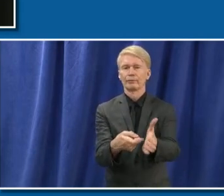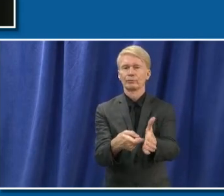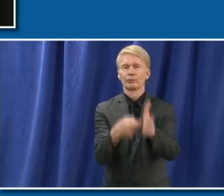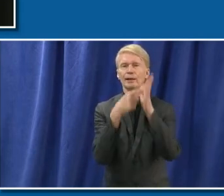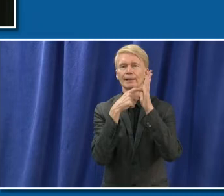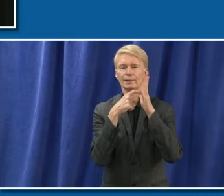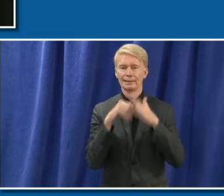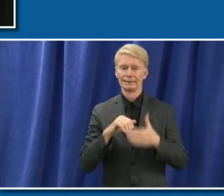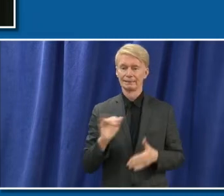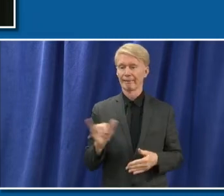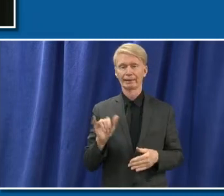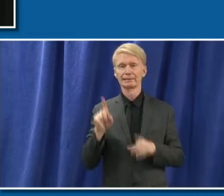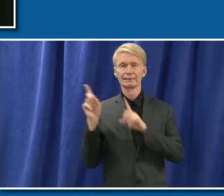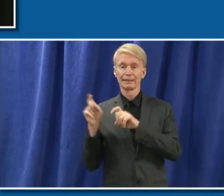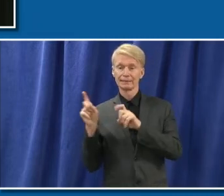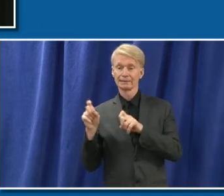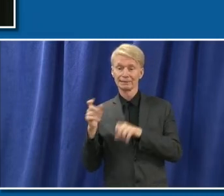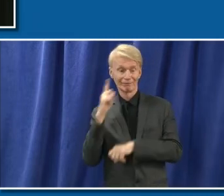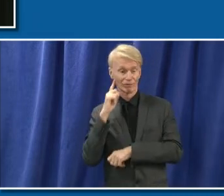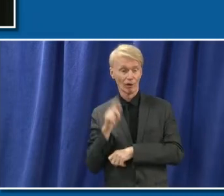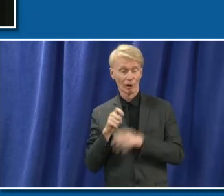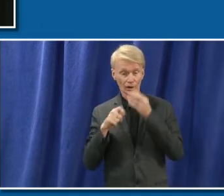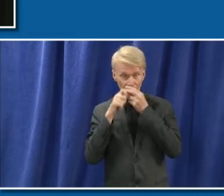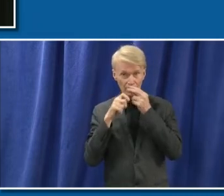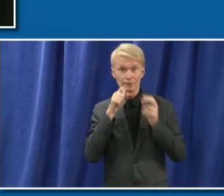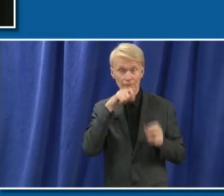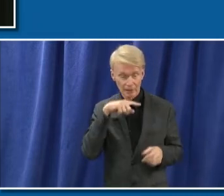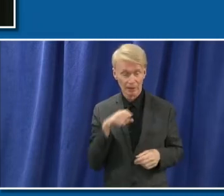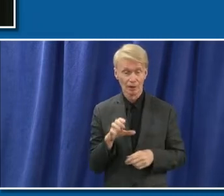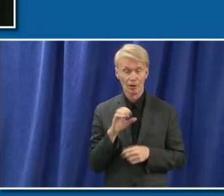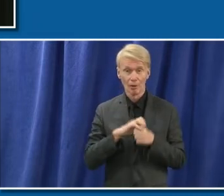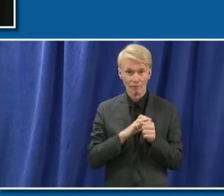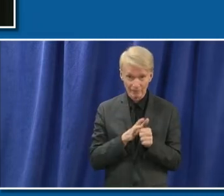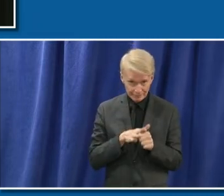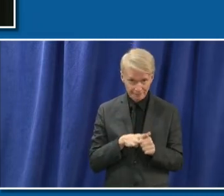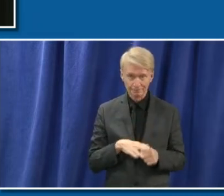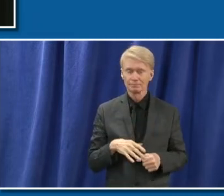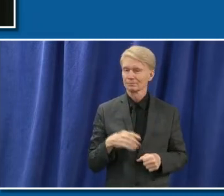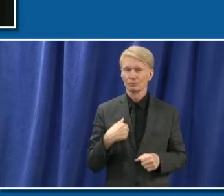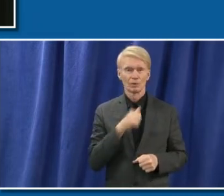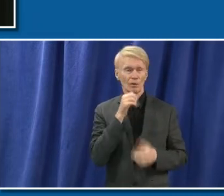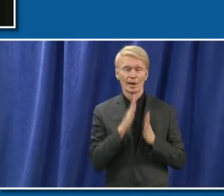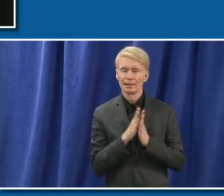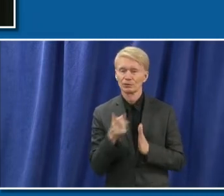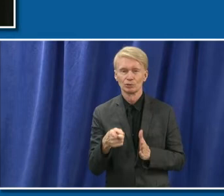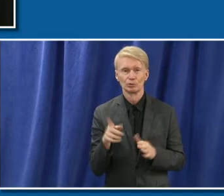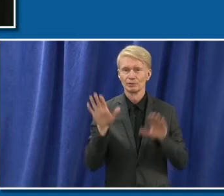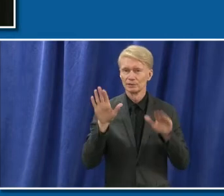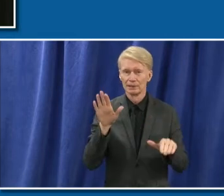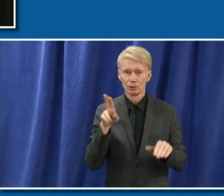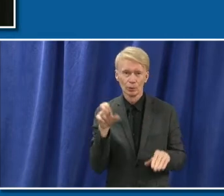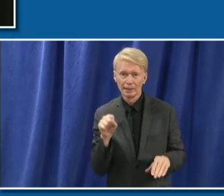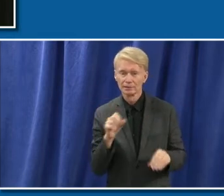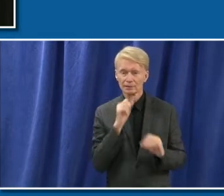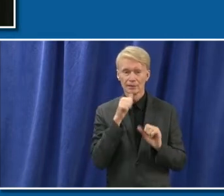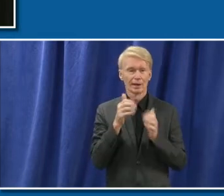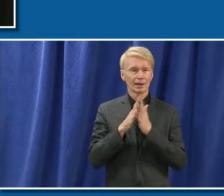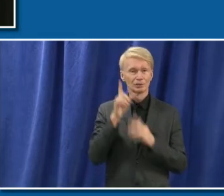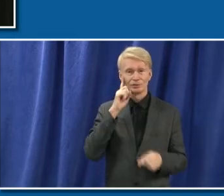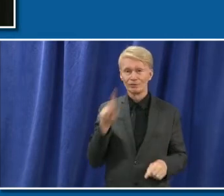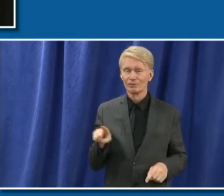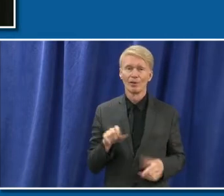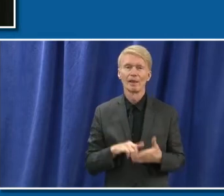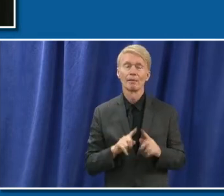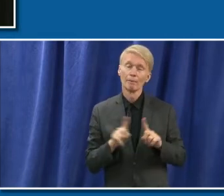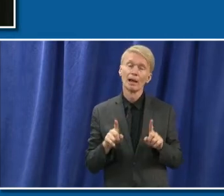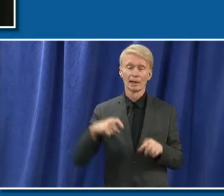of Chicago testing sites, we will not be asking any questions about documentation or citizenship. We do need,